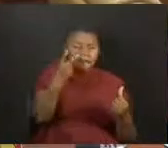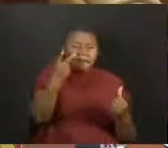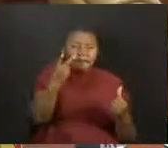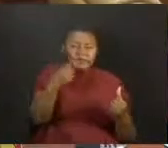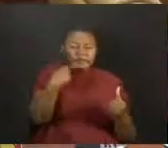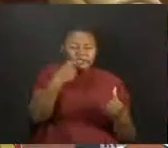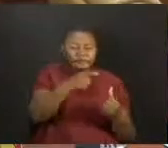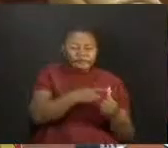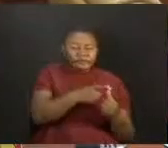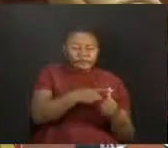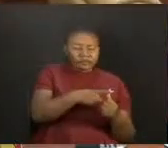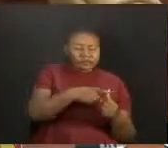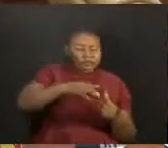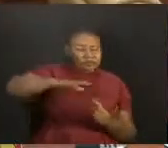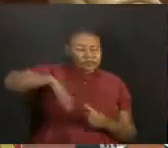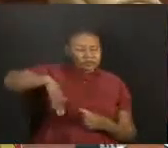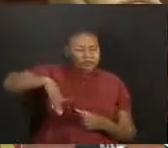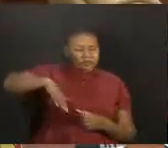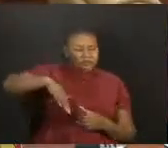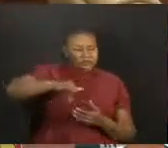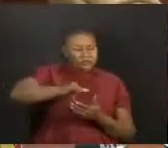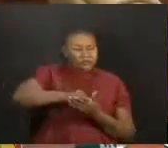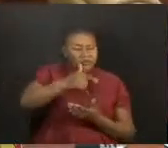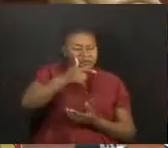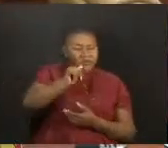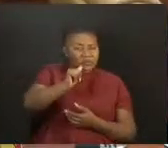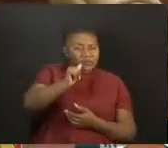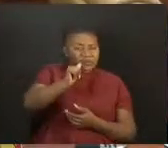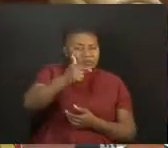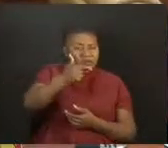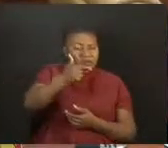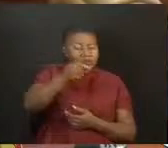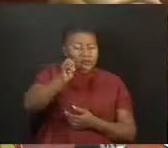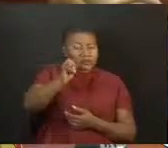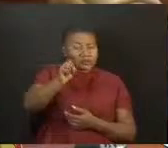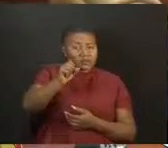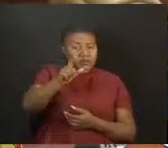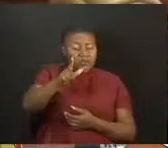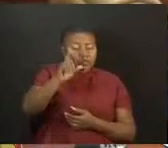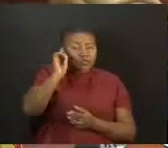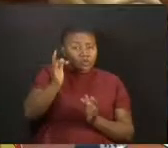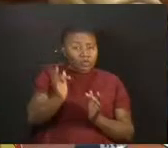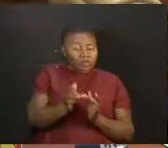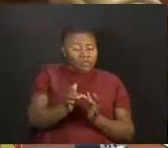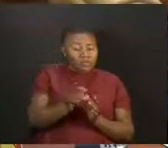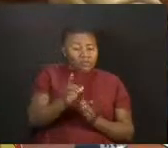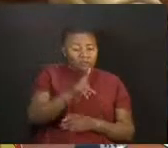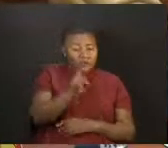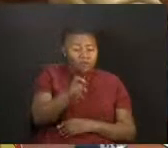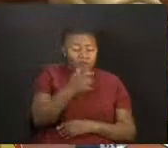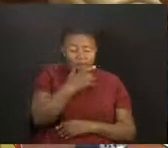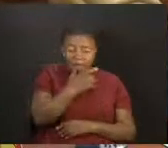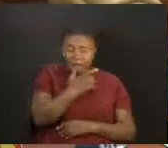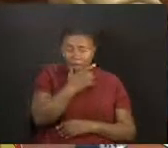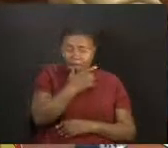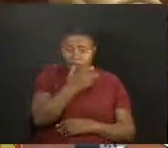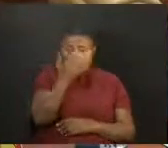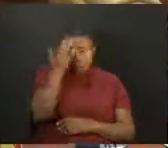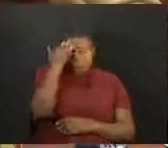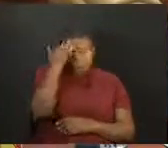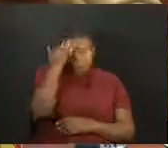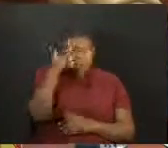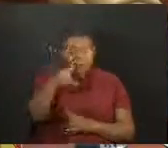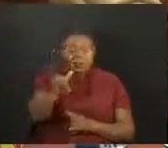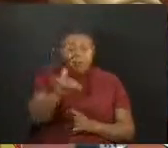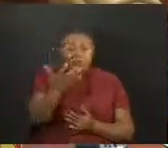day that AESL will be engaged? And why would you still want to